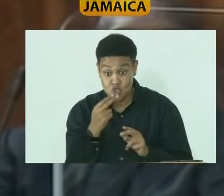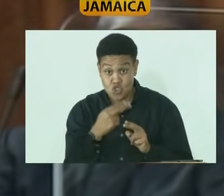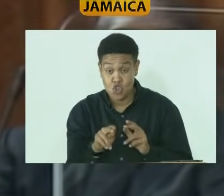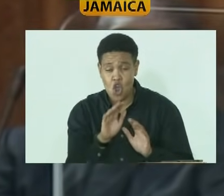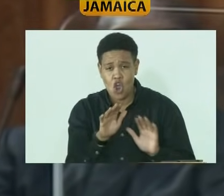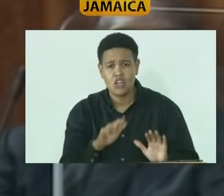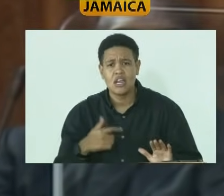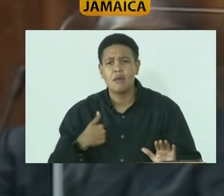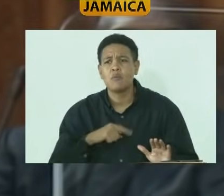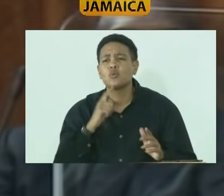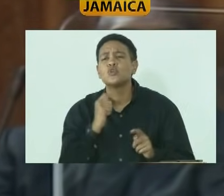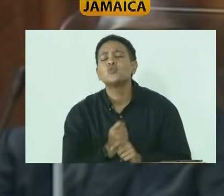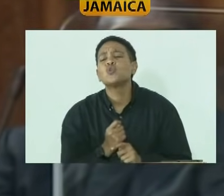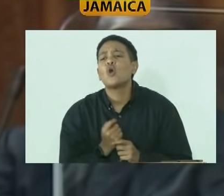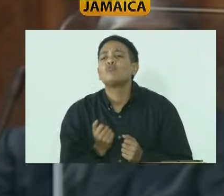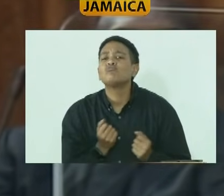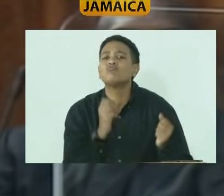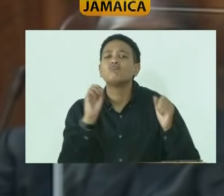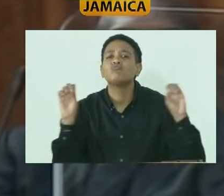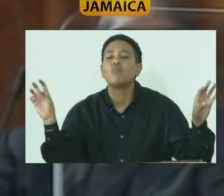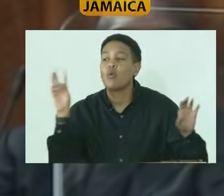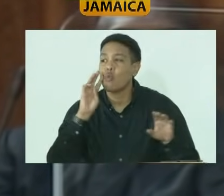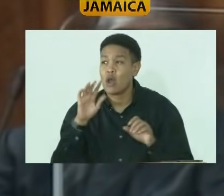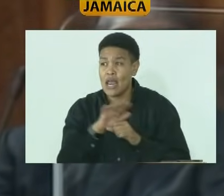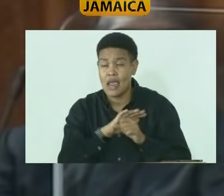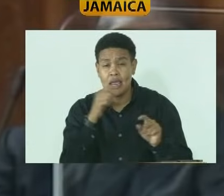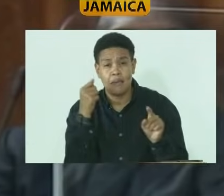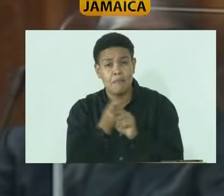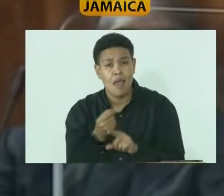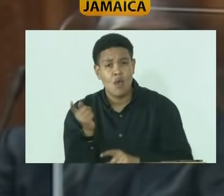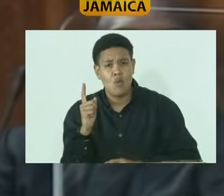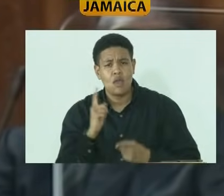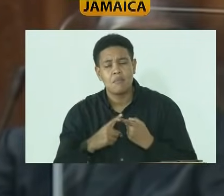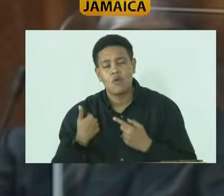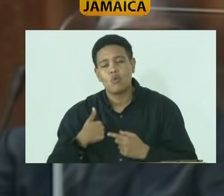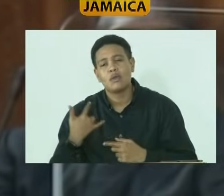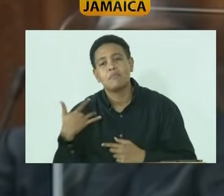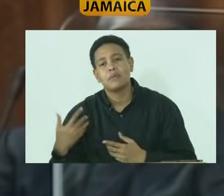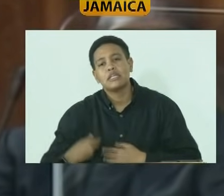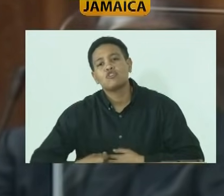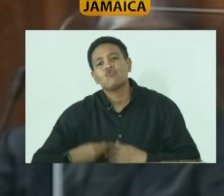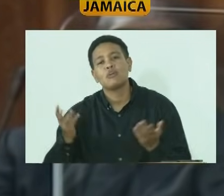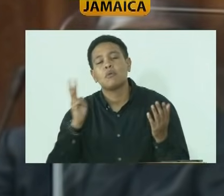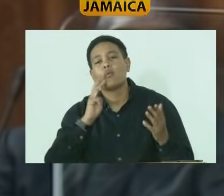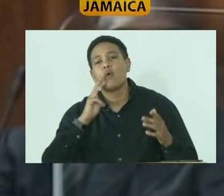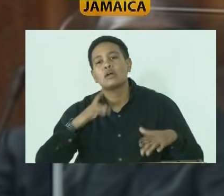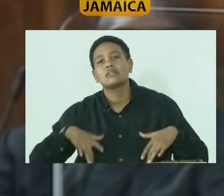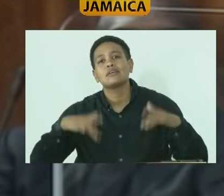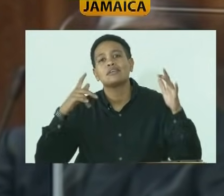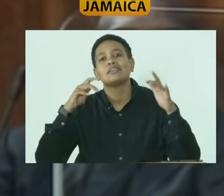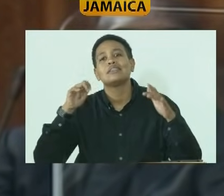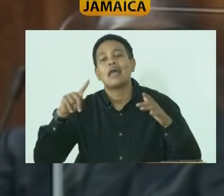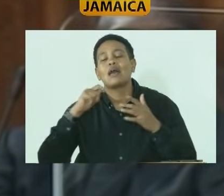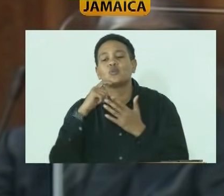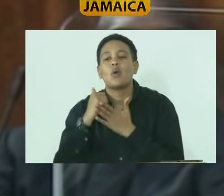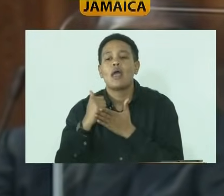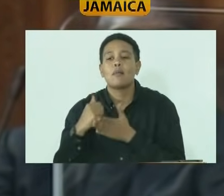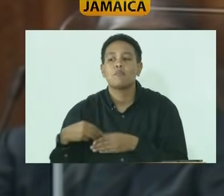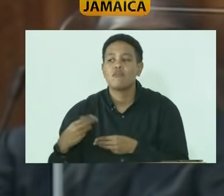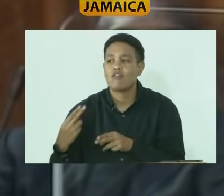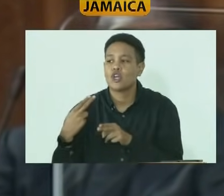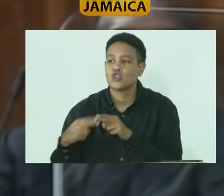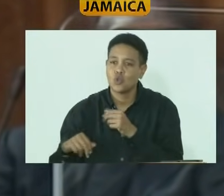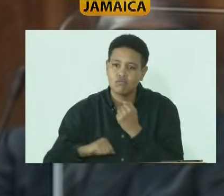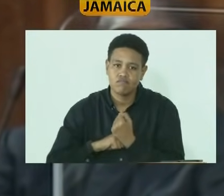been trucking water to the affected areas, and we have also distributed water tanks to help provide short-term